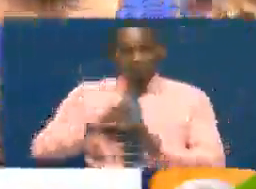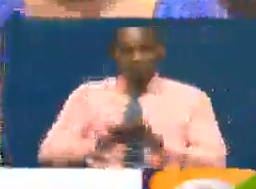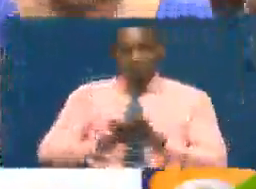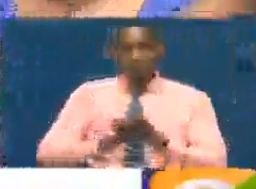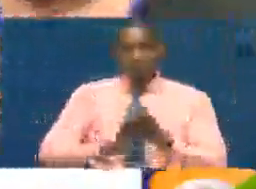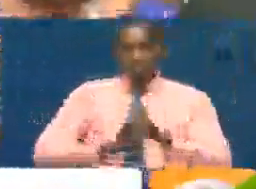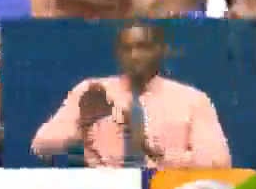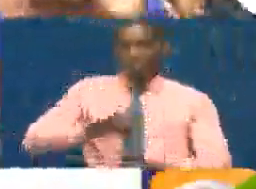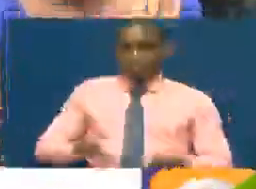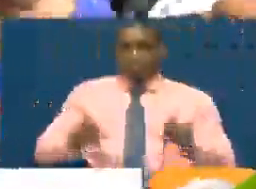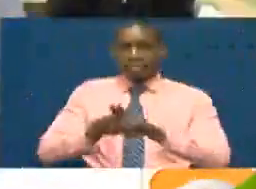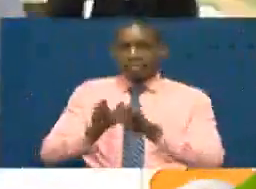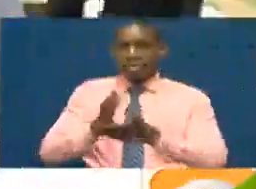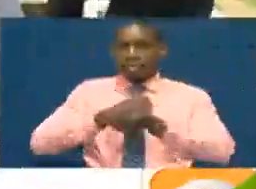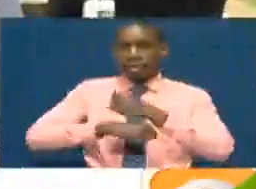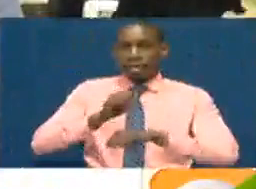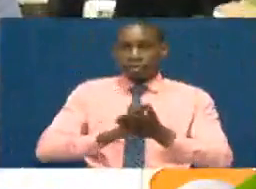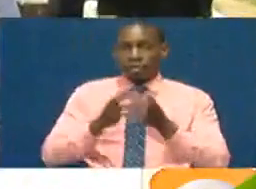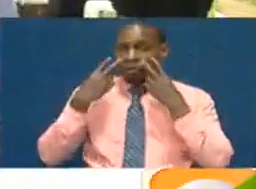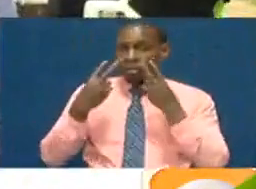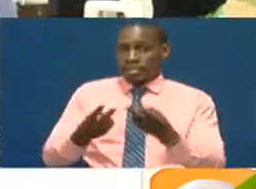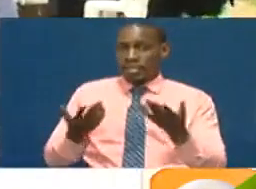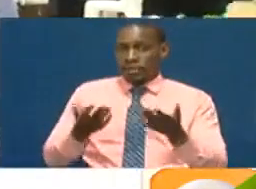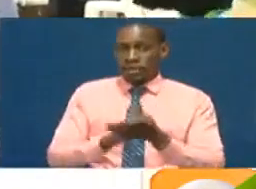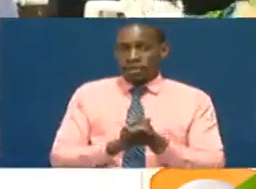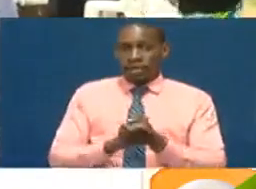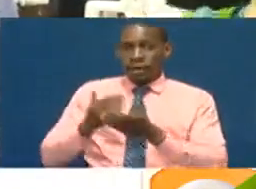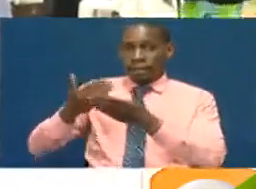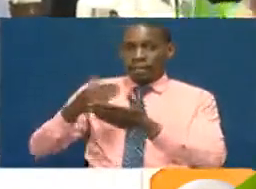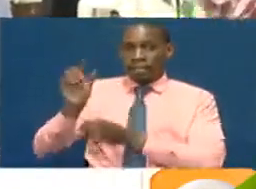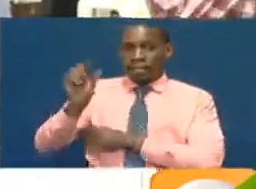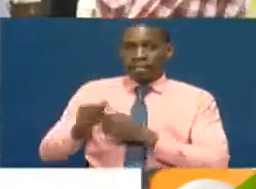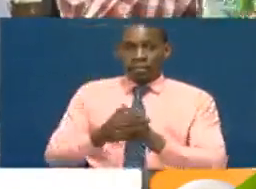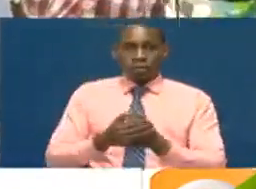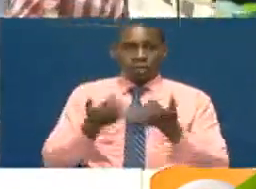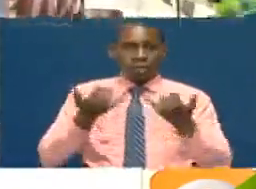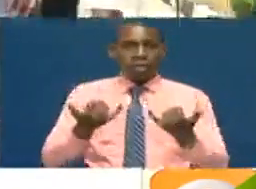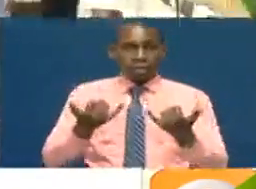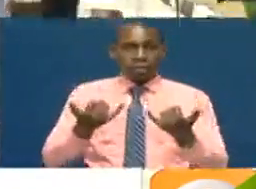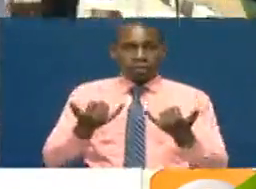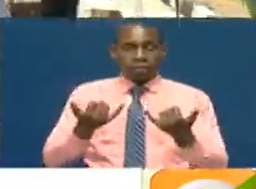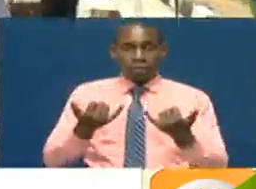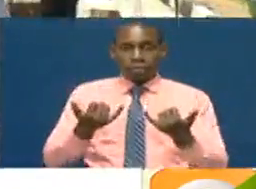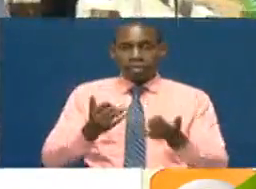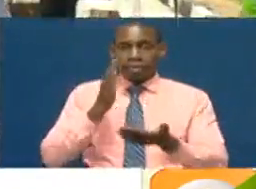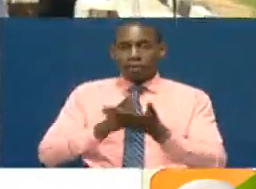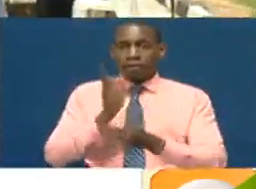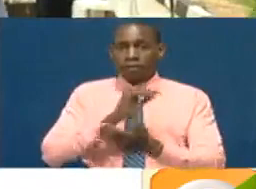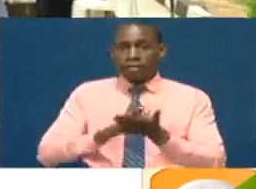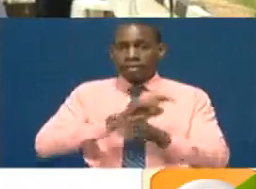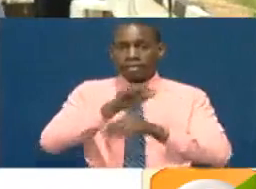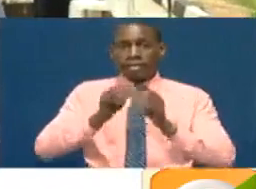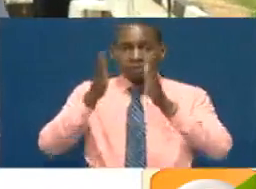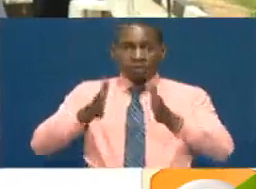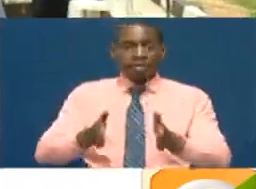Wanawake follows a similar feat experienced in the previous regions. Now this sets her installation as a